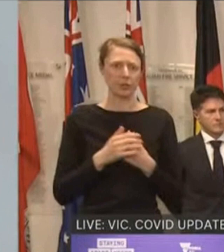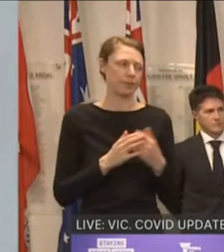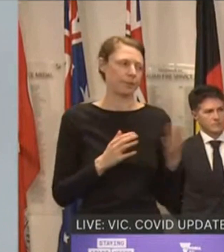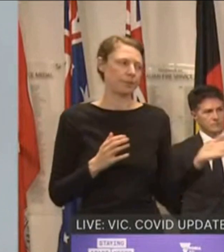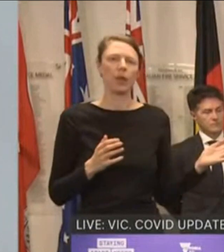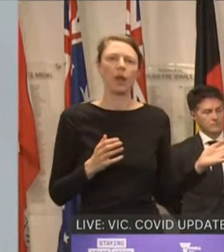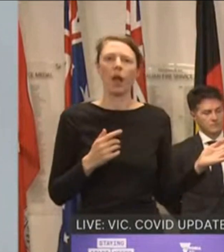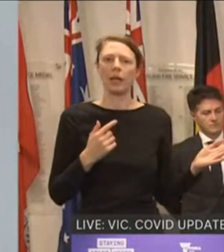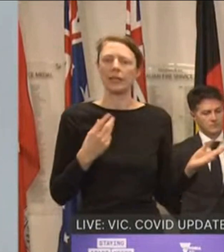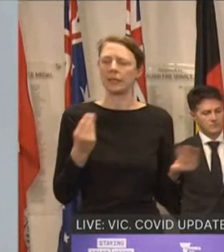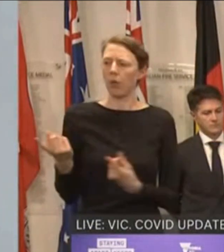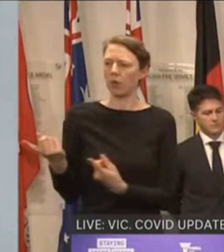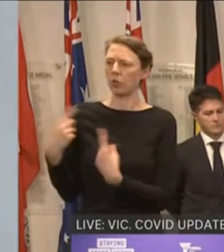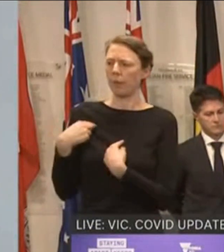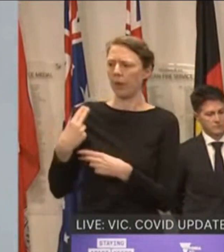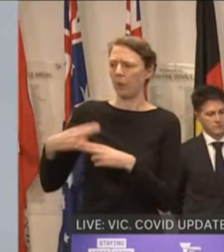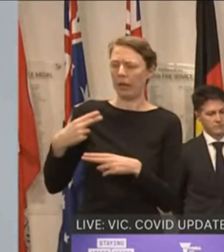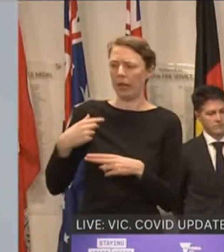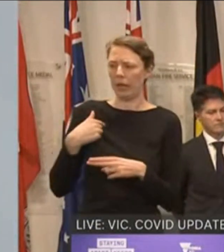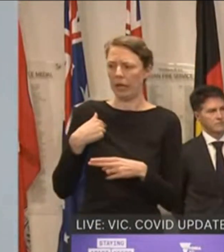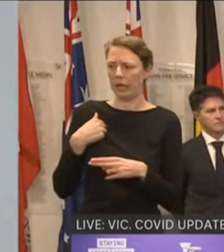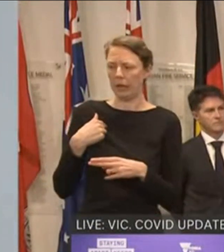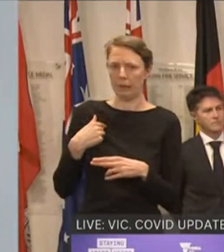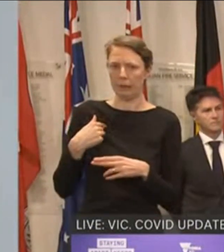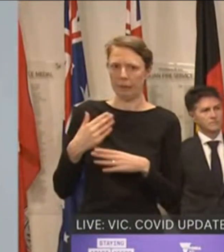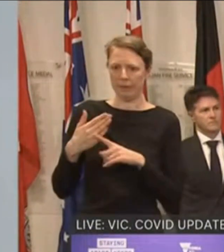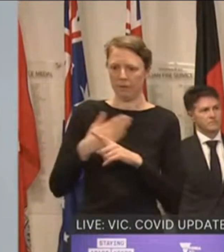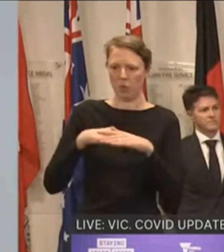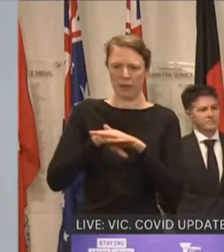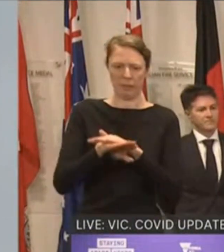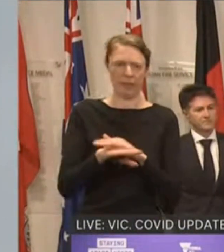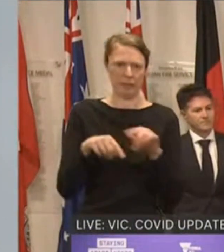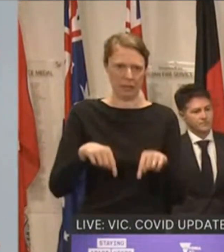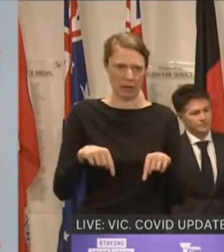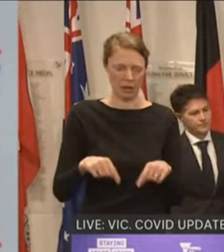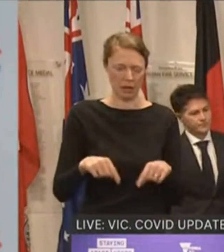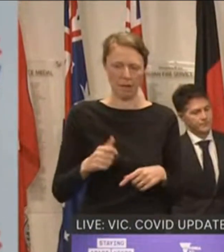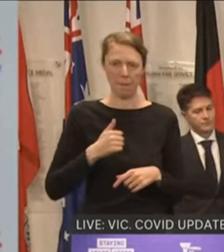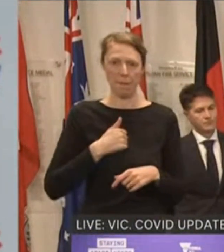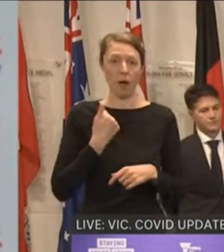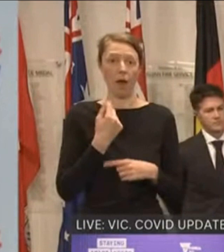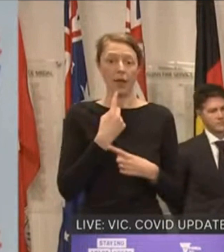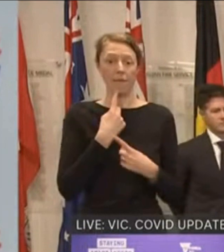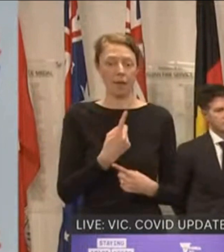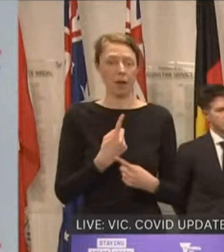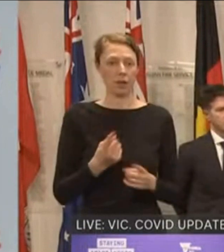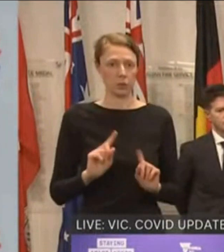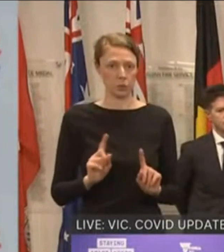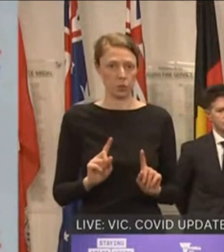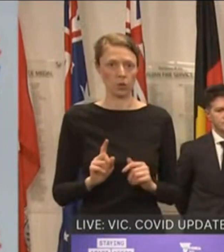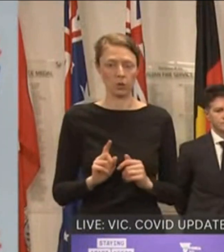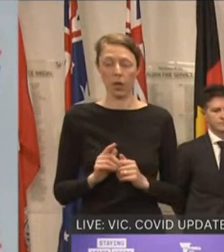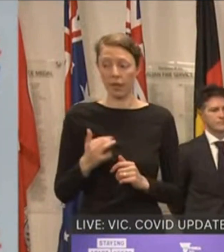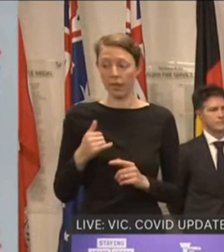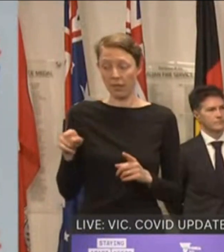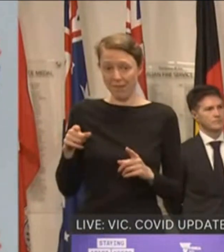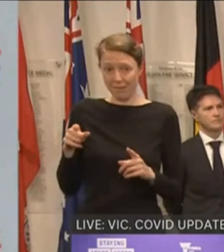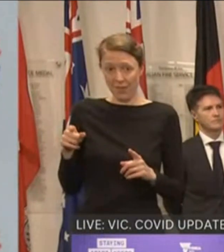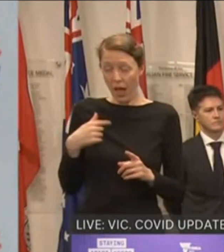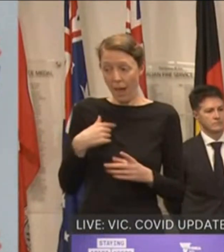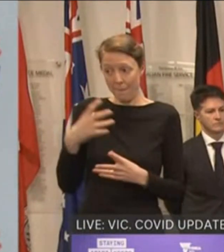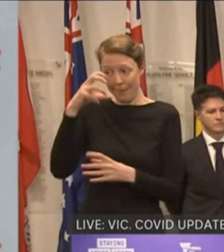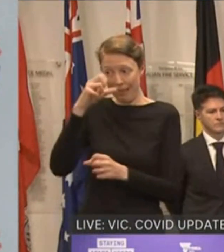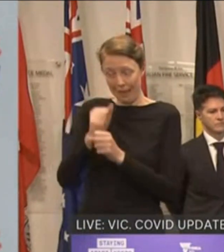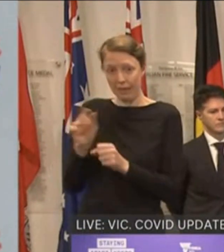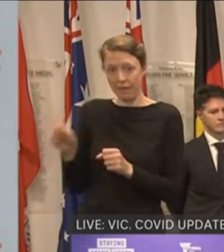reach out to that go-kart operator, and if there's any learnings in how we communicate. But our process